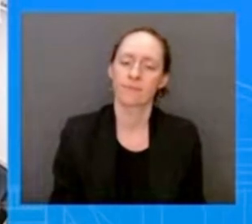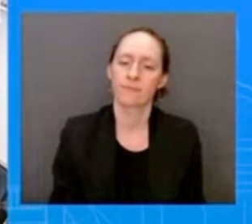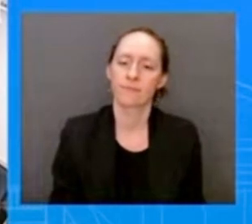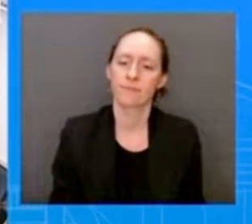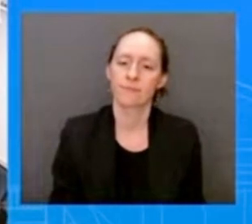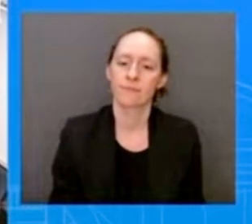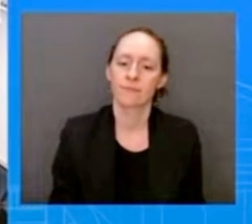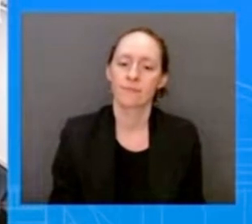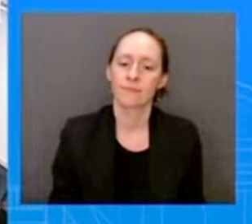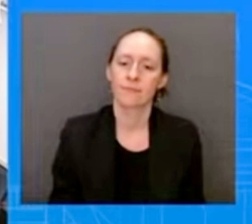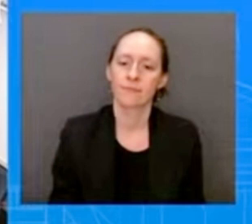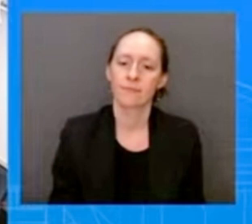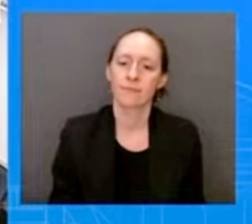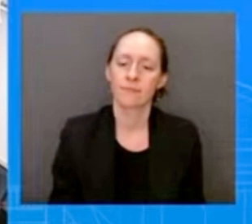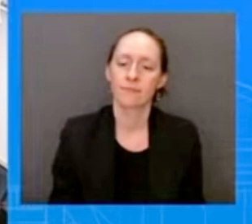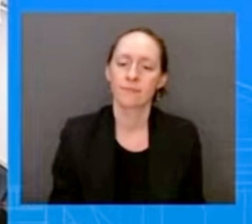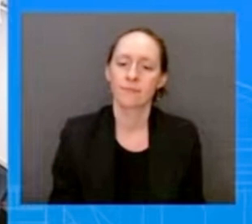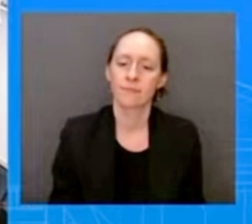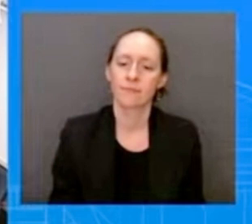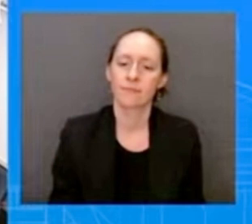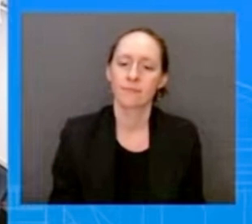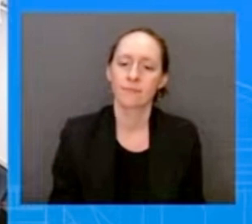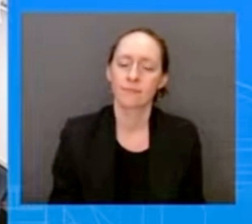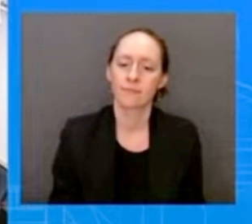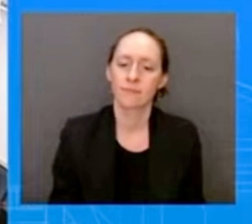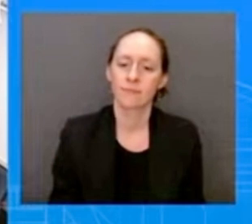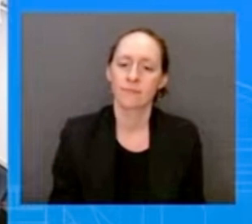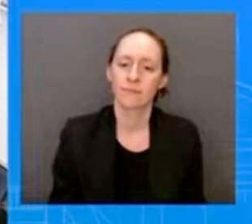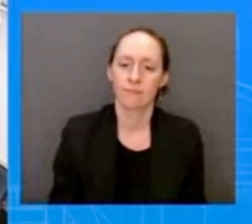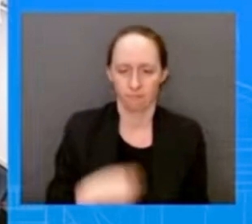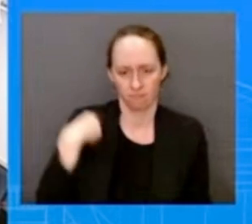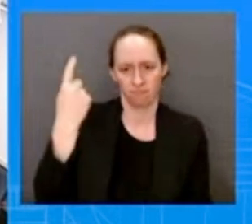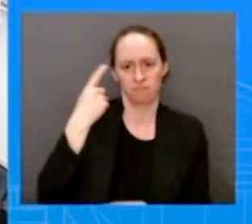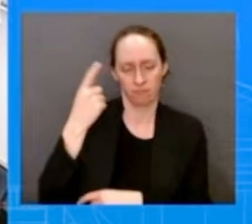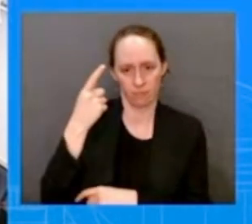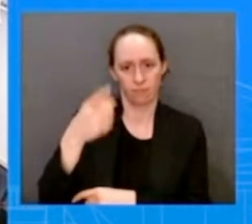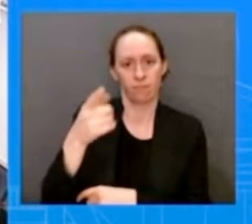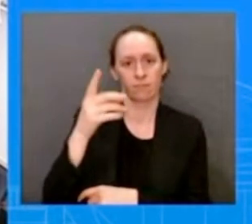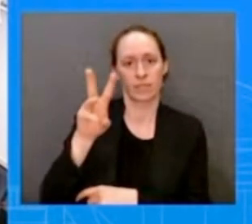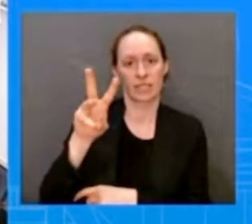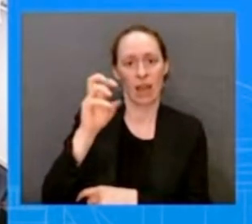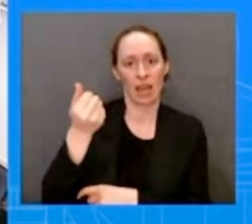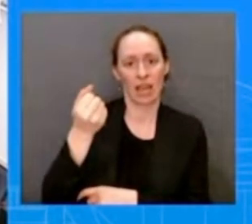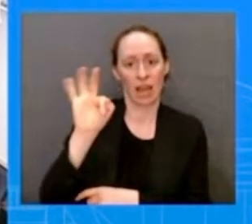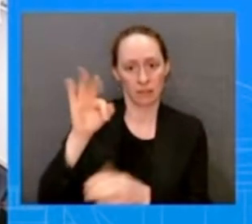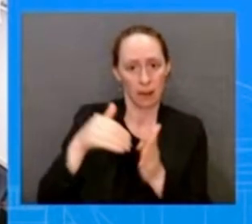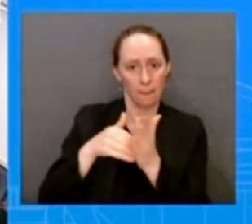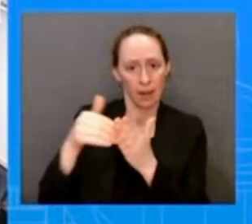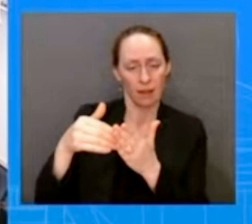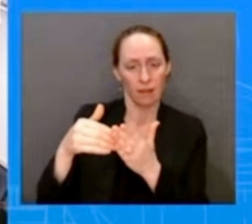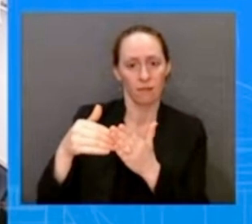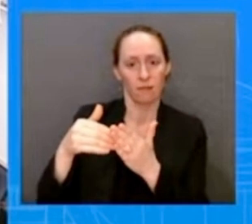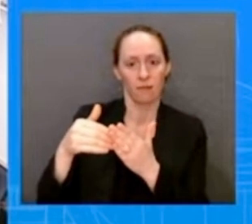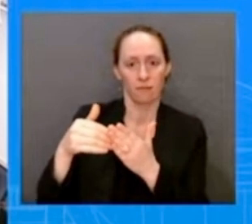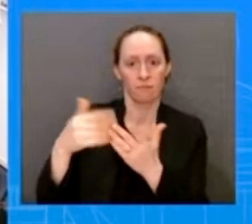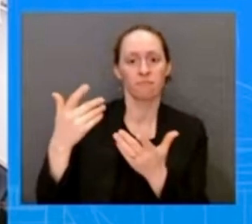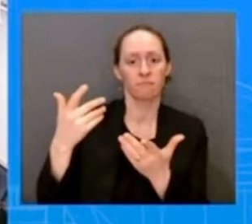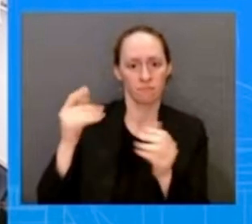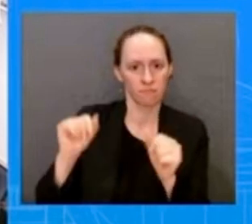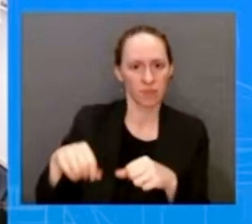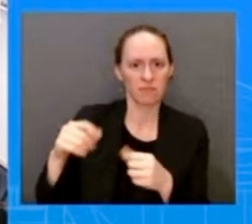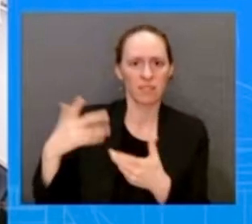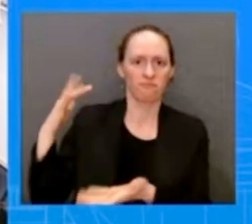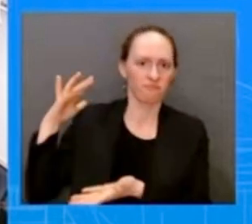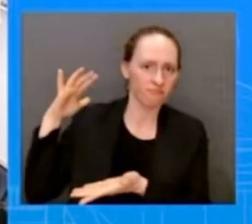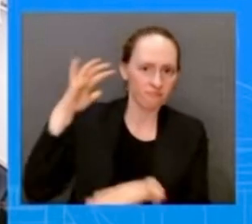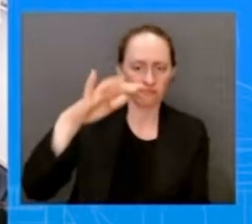$619 million potential arms sales to Taiwan that includes hundreds of missiles, including for F-16s. Can you